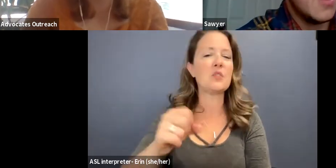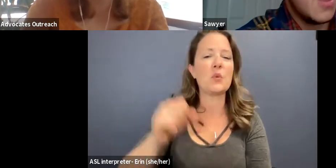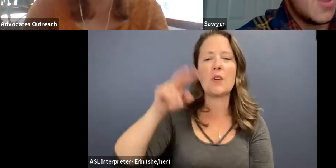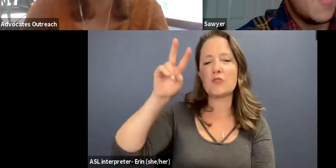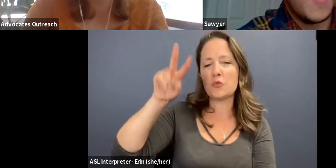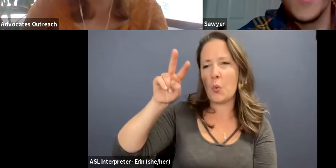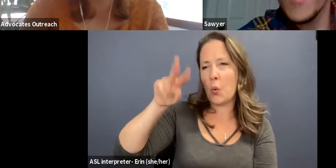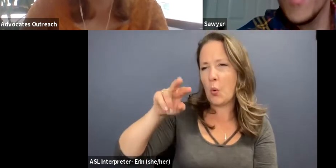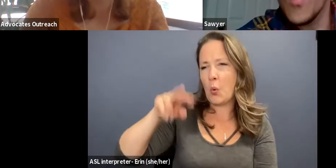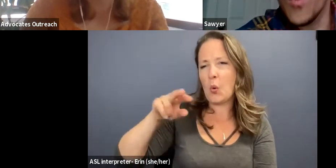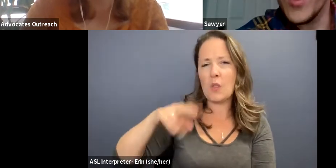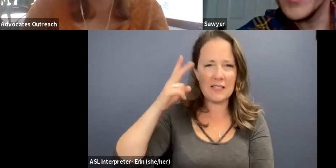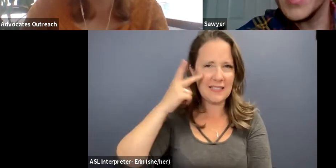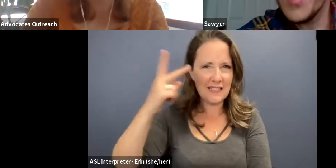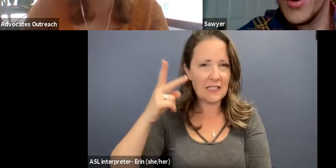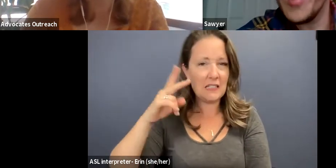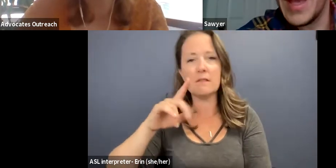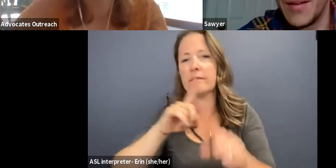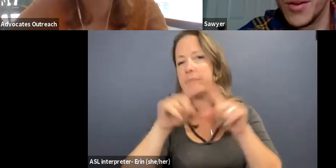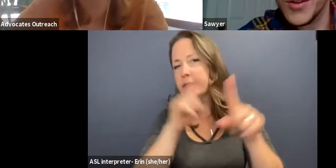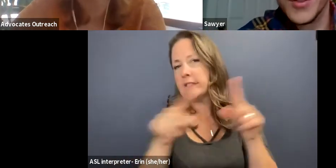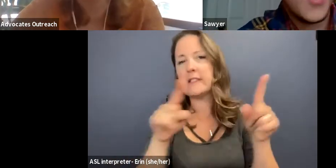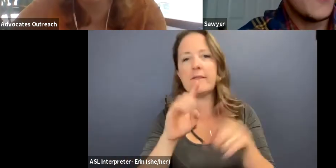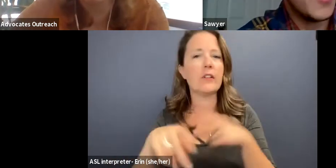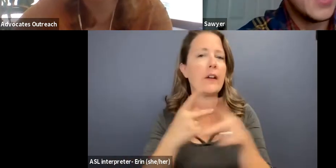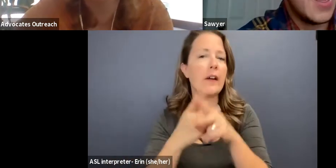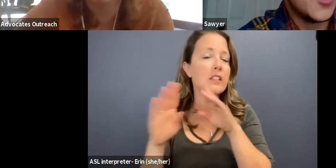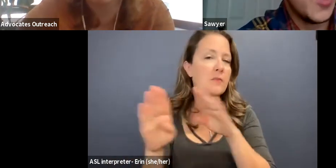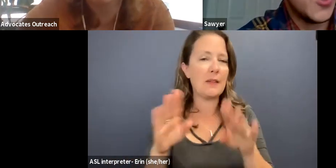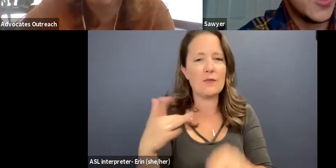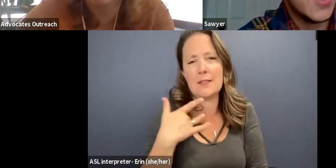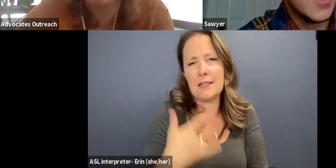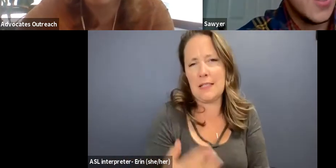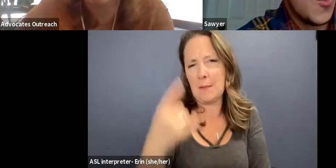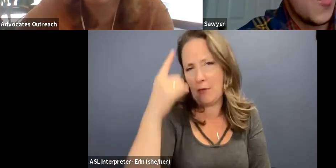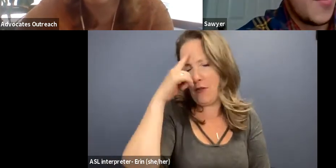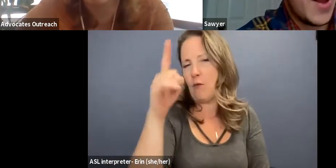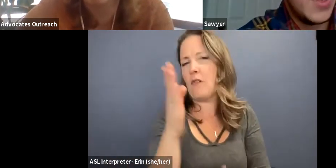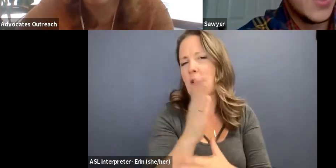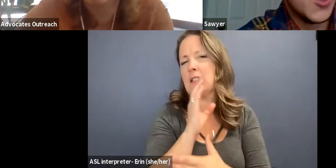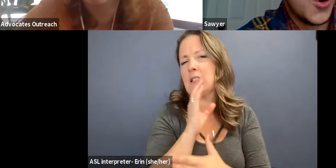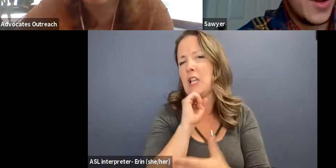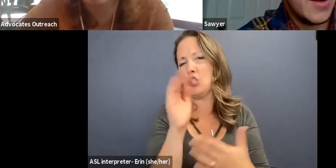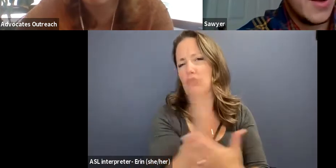document that's available from Sex Positive Families, which is a really good,